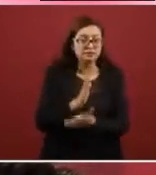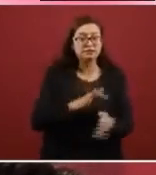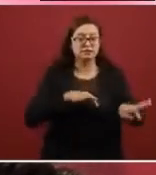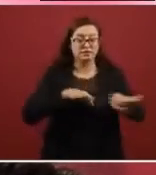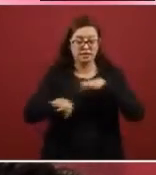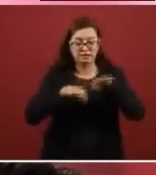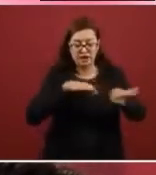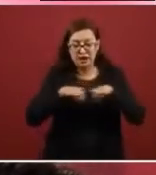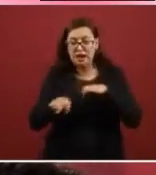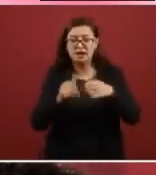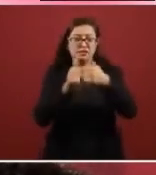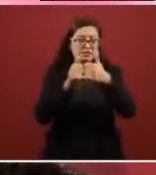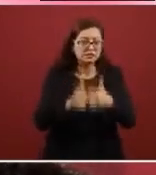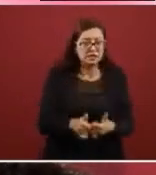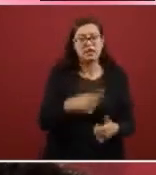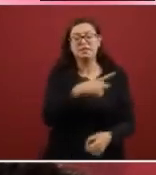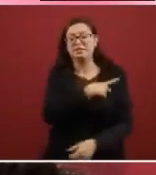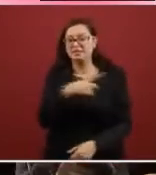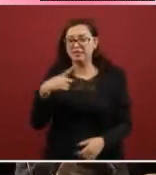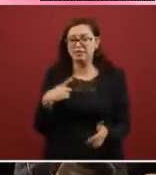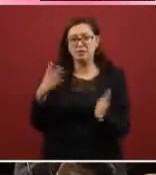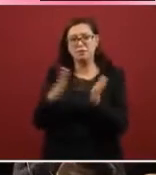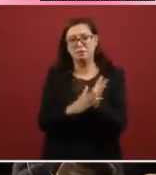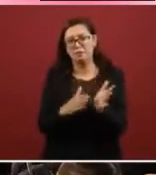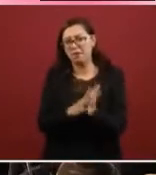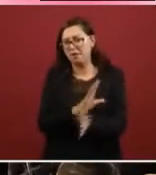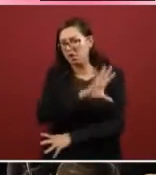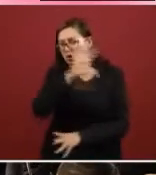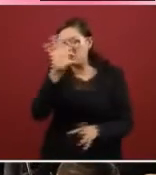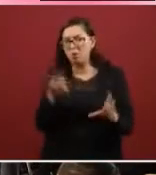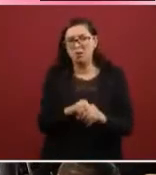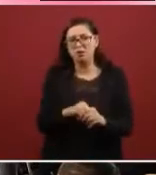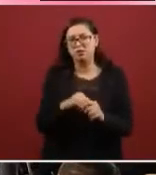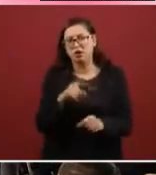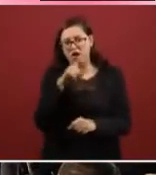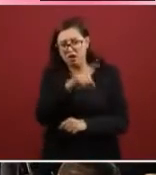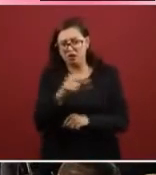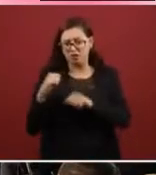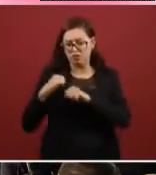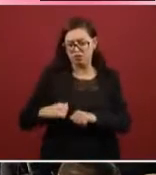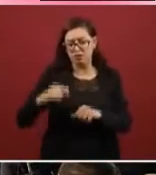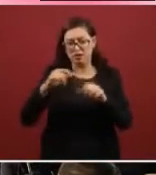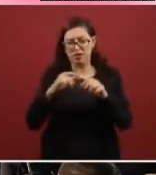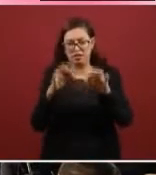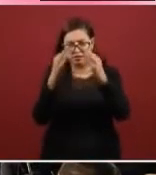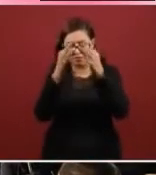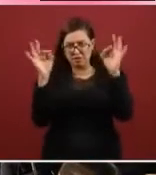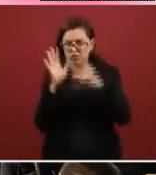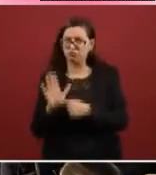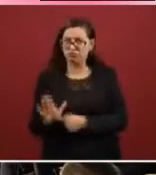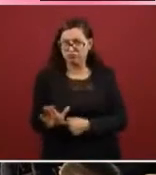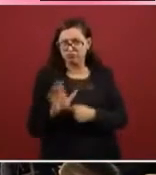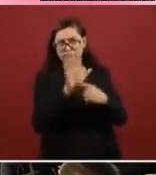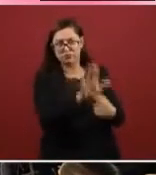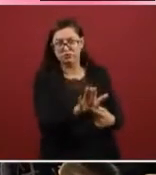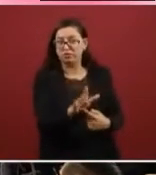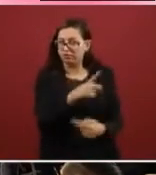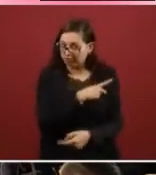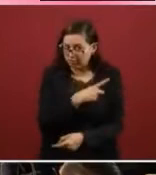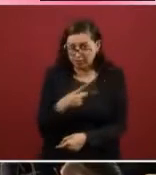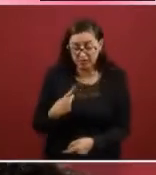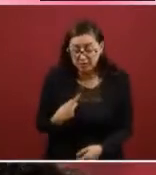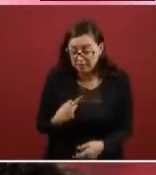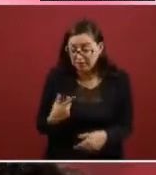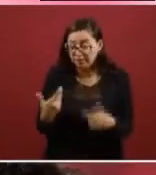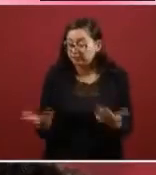deben presentar su documentación they y deben just need to present their documentation and the migration artículo 37 authority.